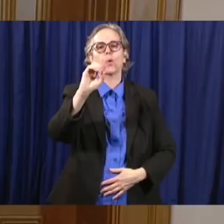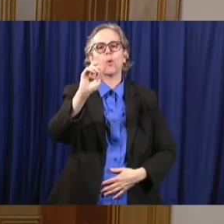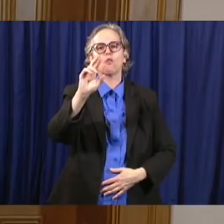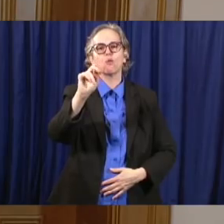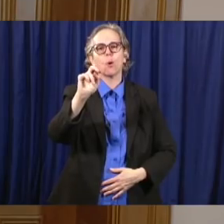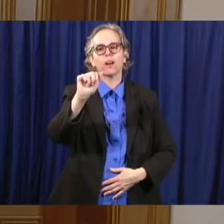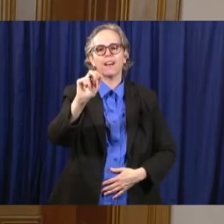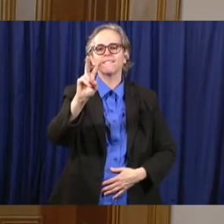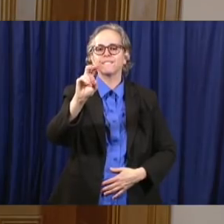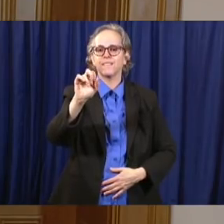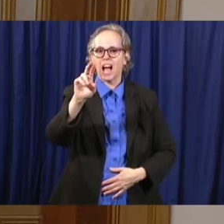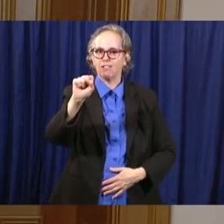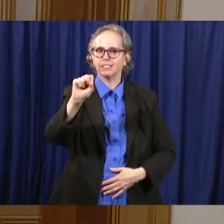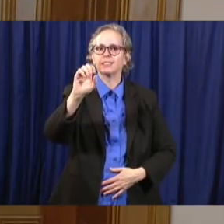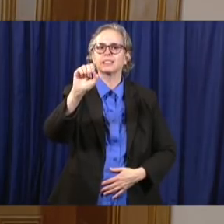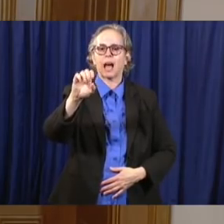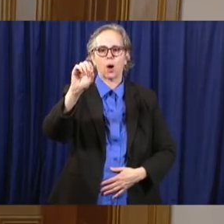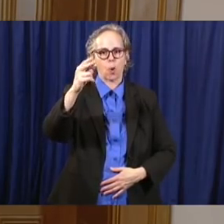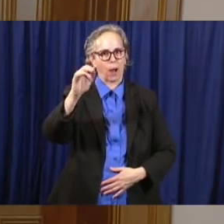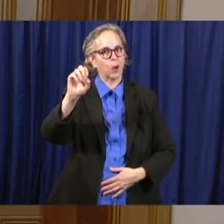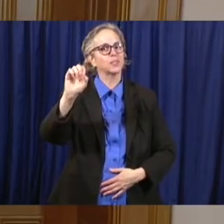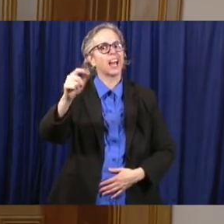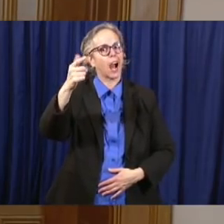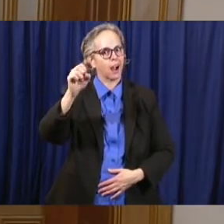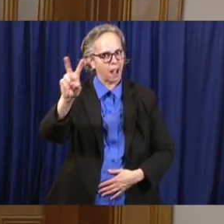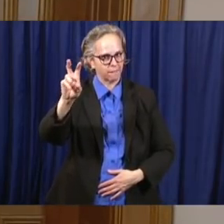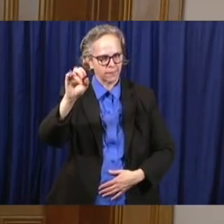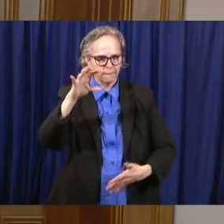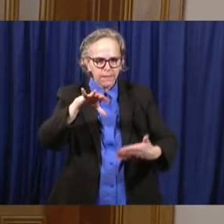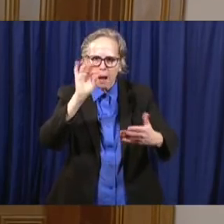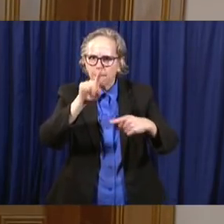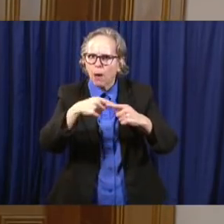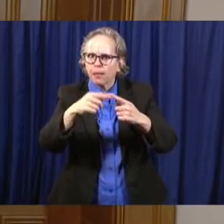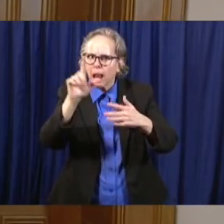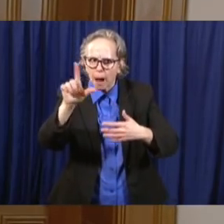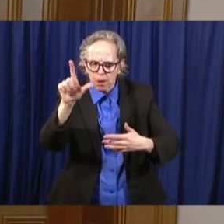coronavirus.ohio.gov. You can also go up on the library webpage,